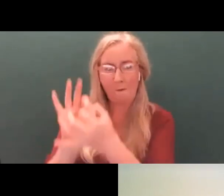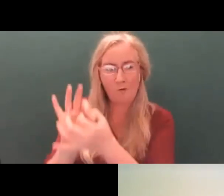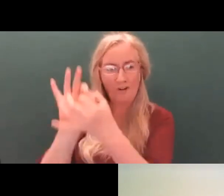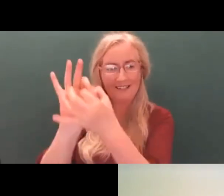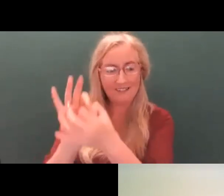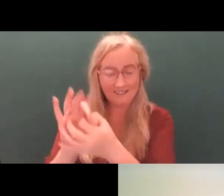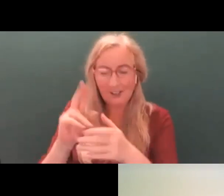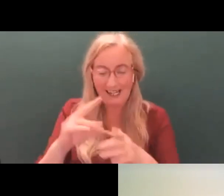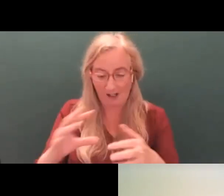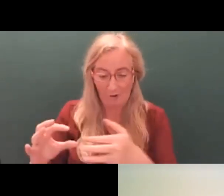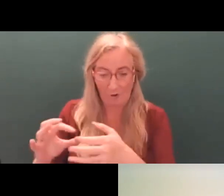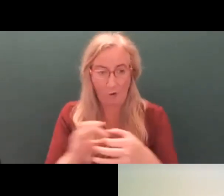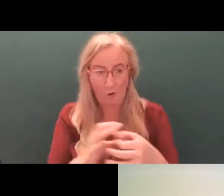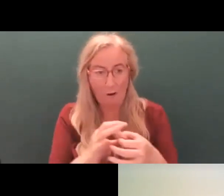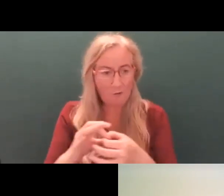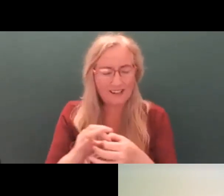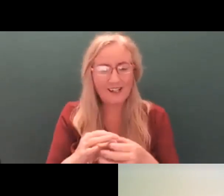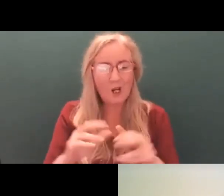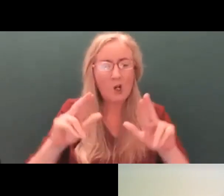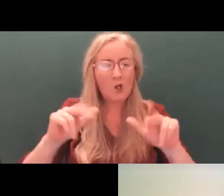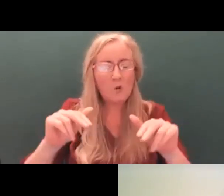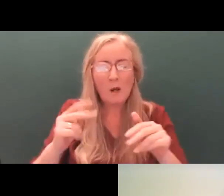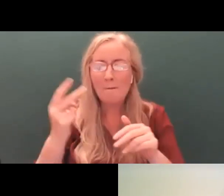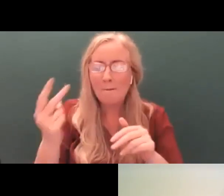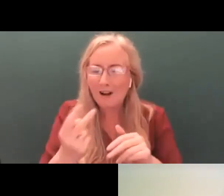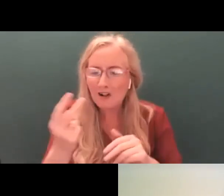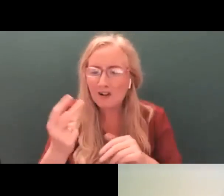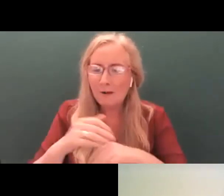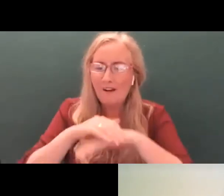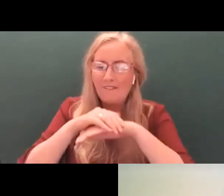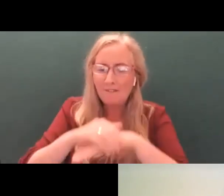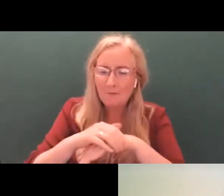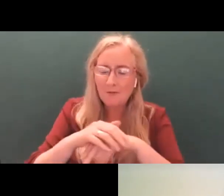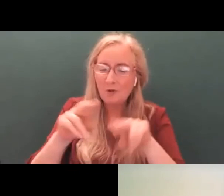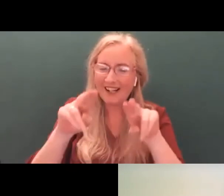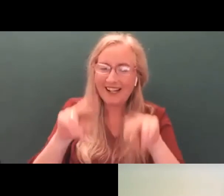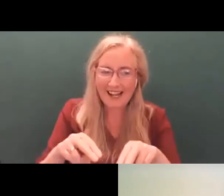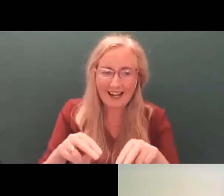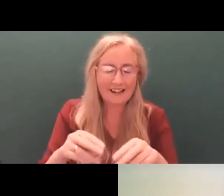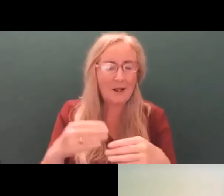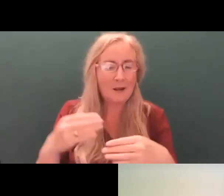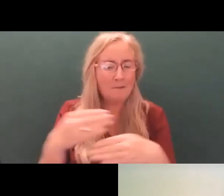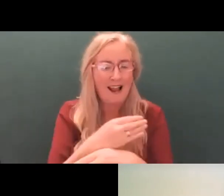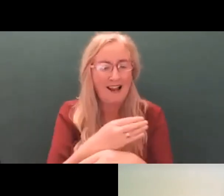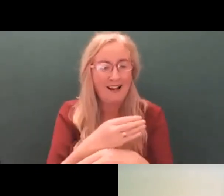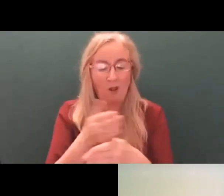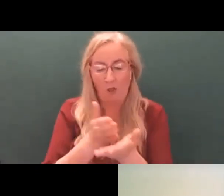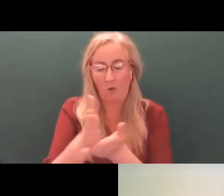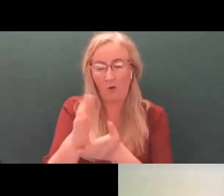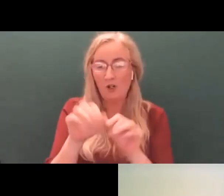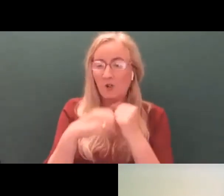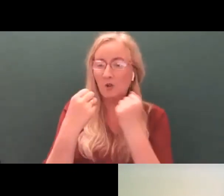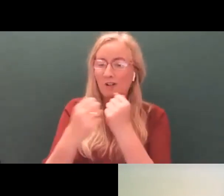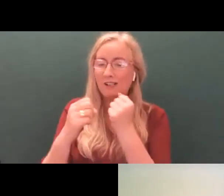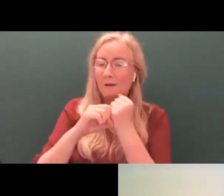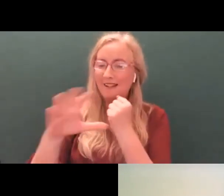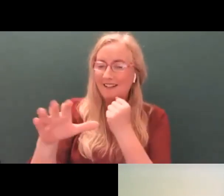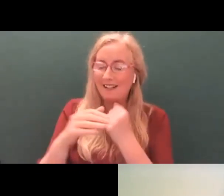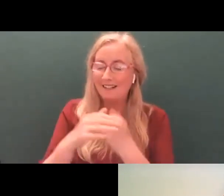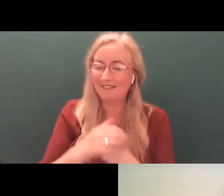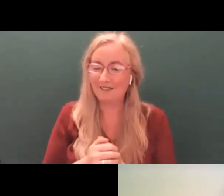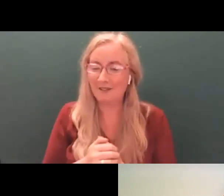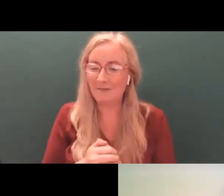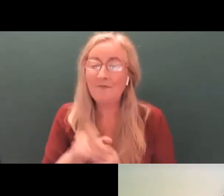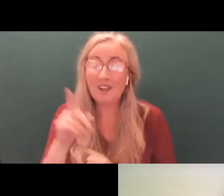lot of new partnerships and friendships that can be made, actually starting off with social media. Yeah, that's